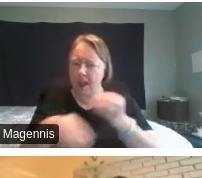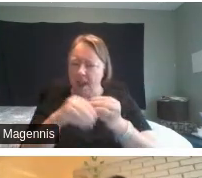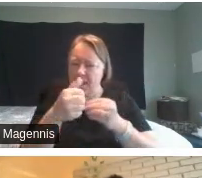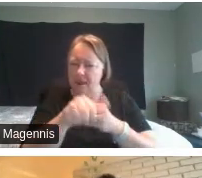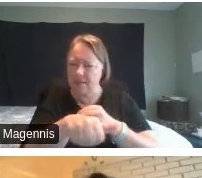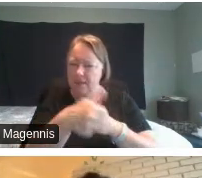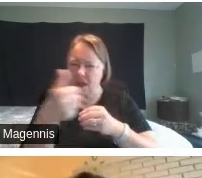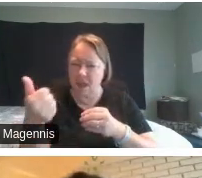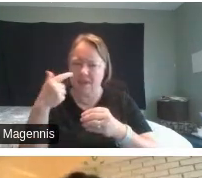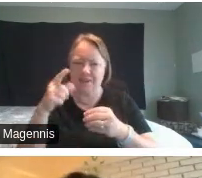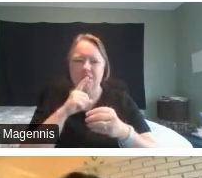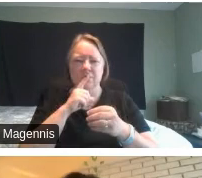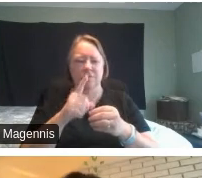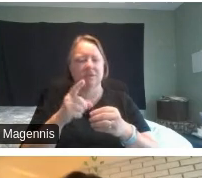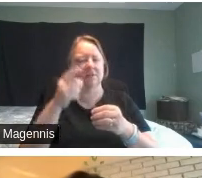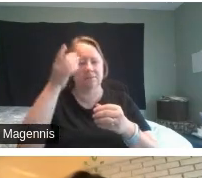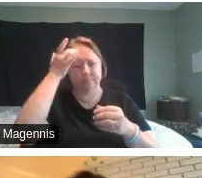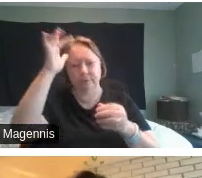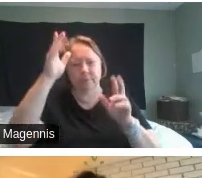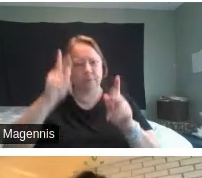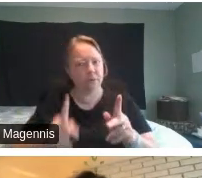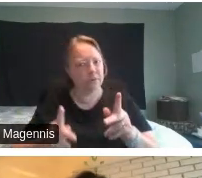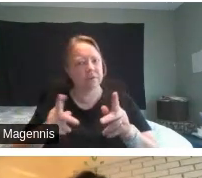kind of the mastermind behind Beam.